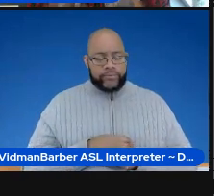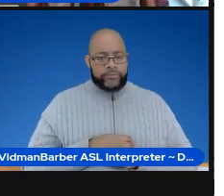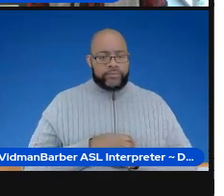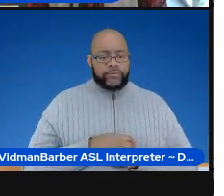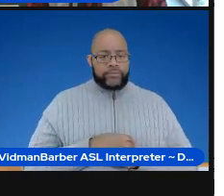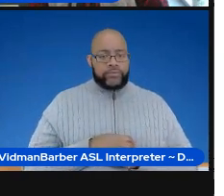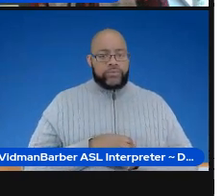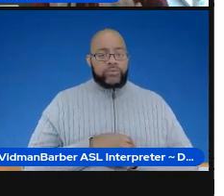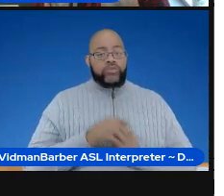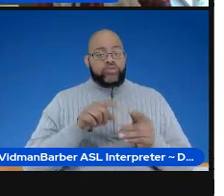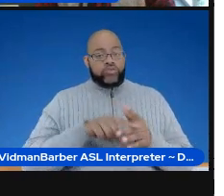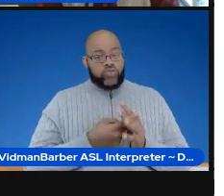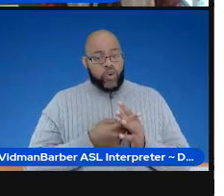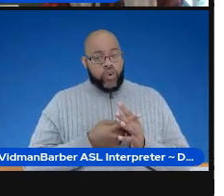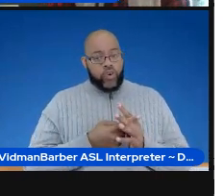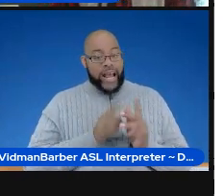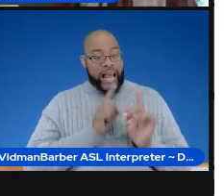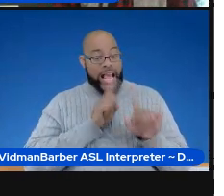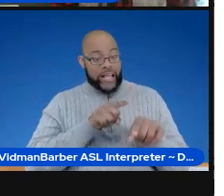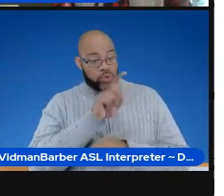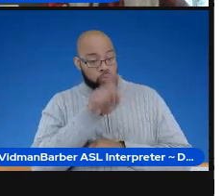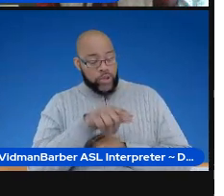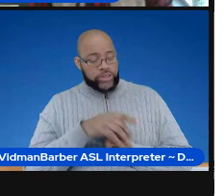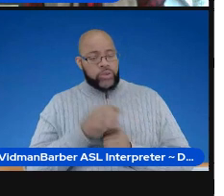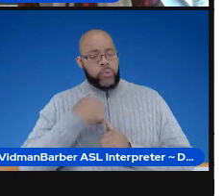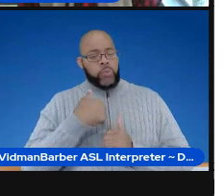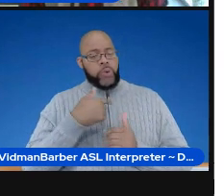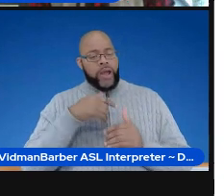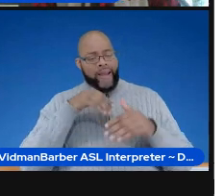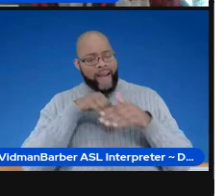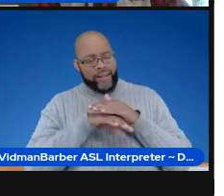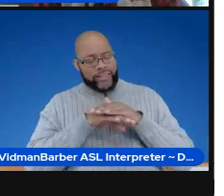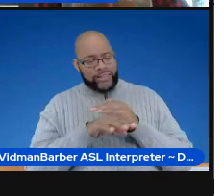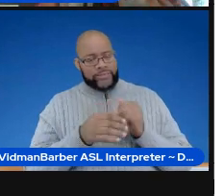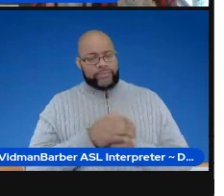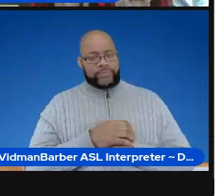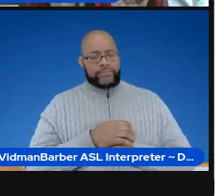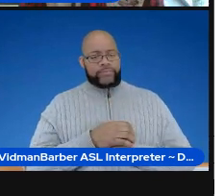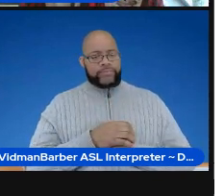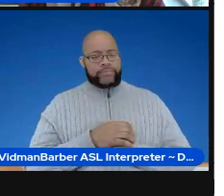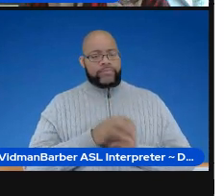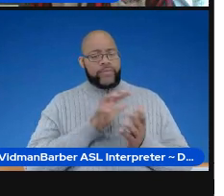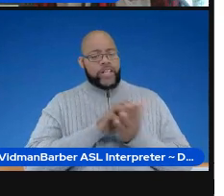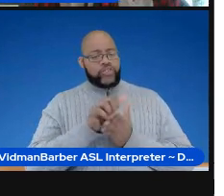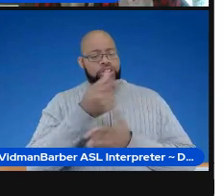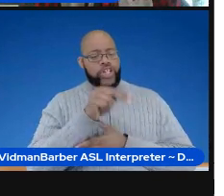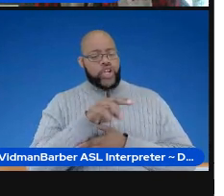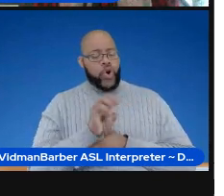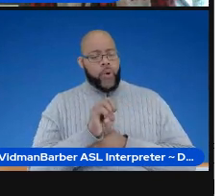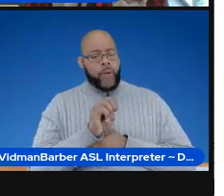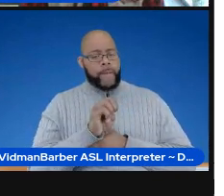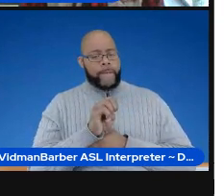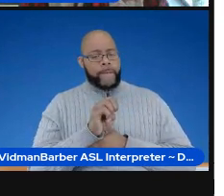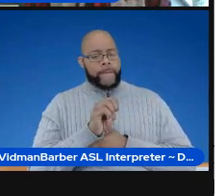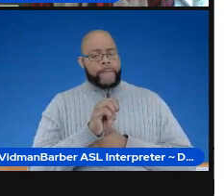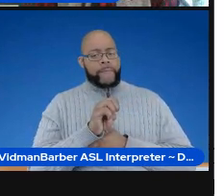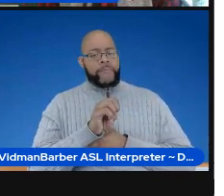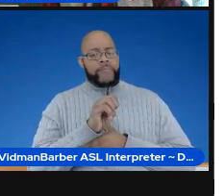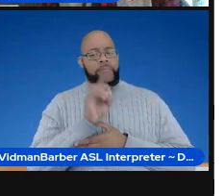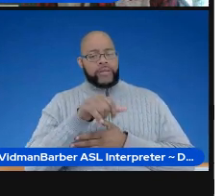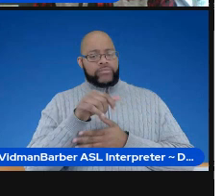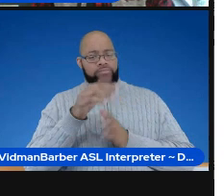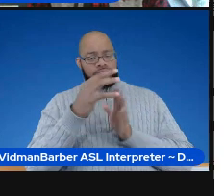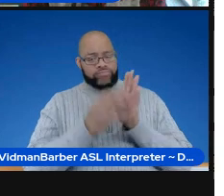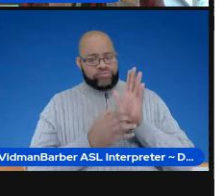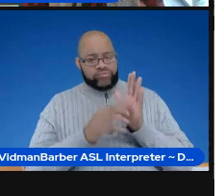And so to start answering this question, we accessed the Cancer Genome Atlas lung adenocarcinoma